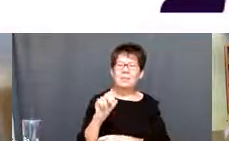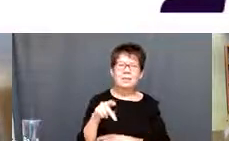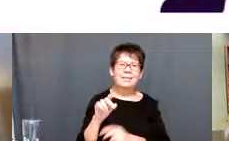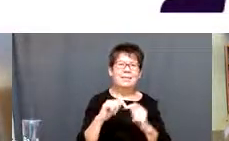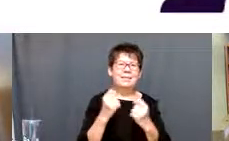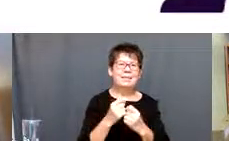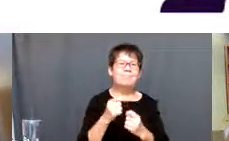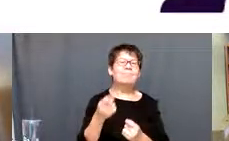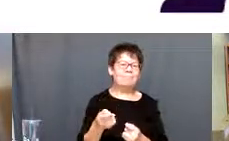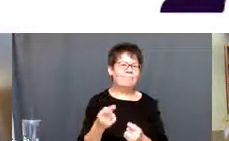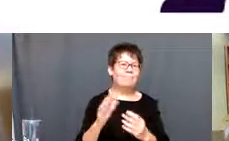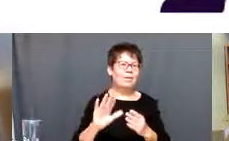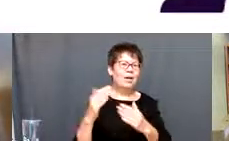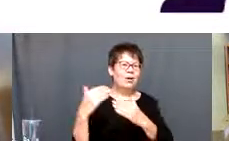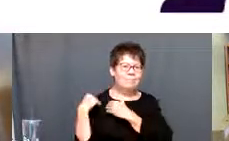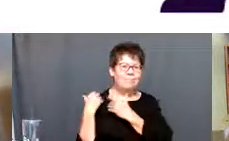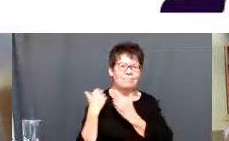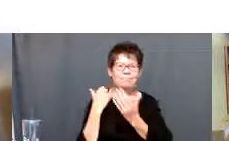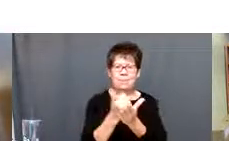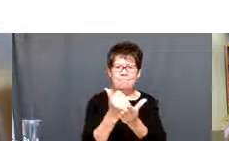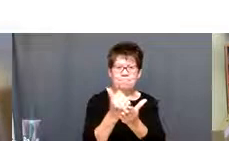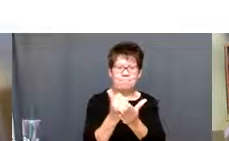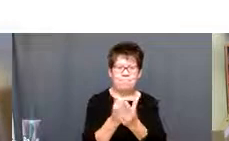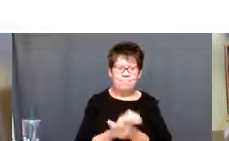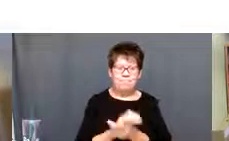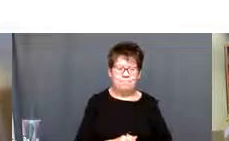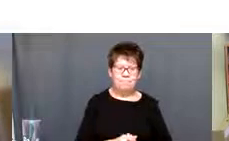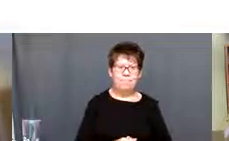those questions and help you make that decision.